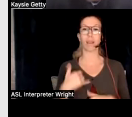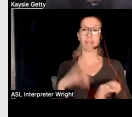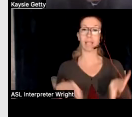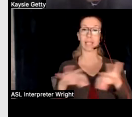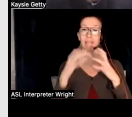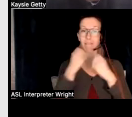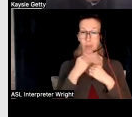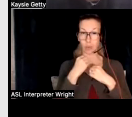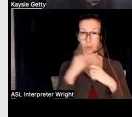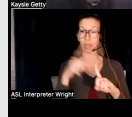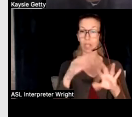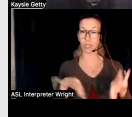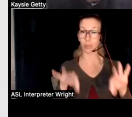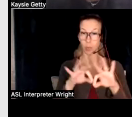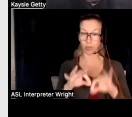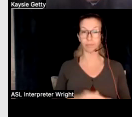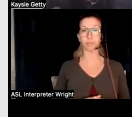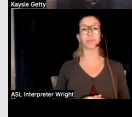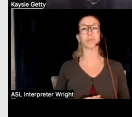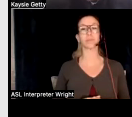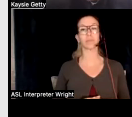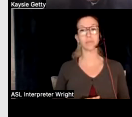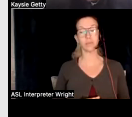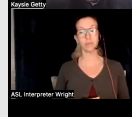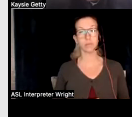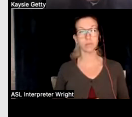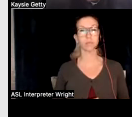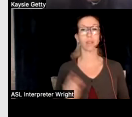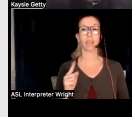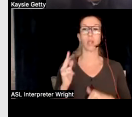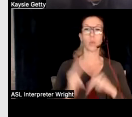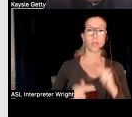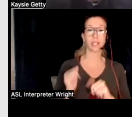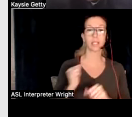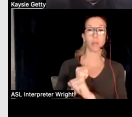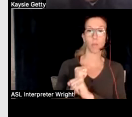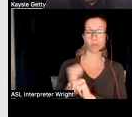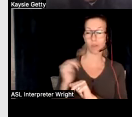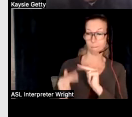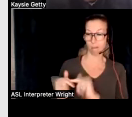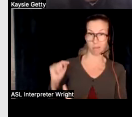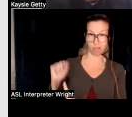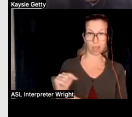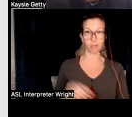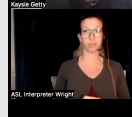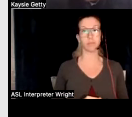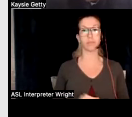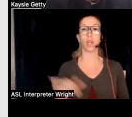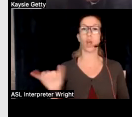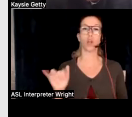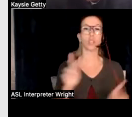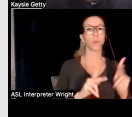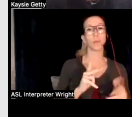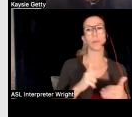are important, that are built, that our protective and promotive factors are built on. And then also the people, program,